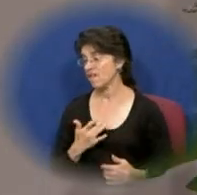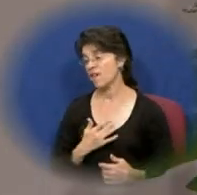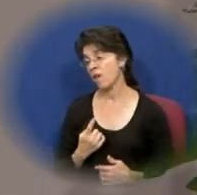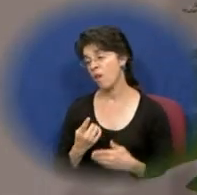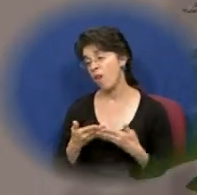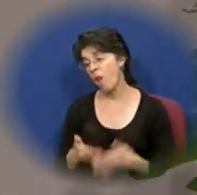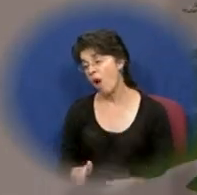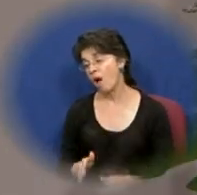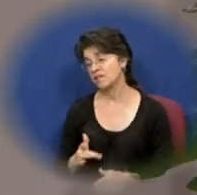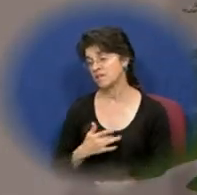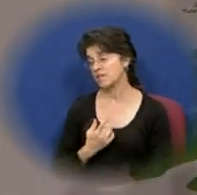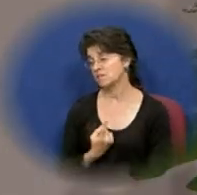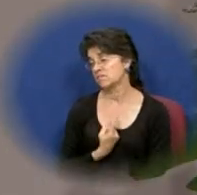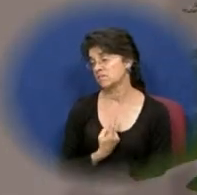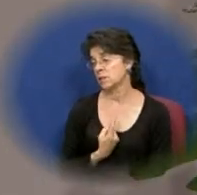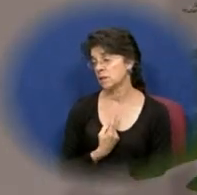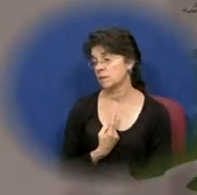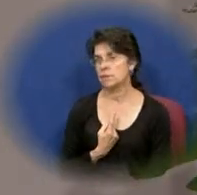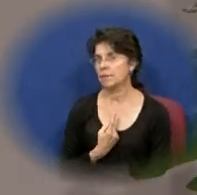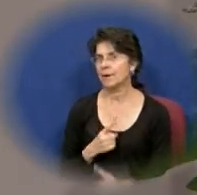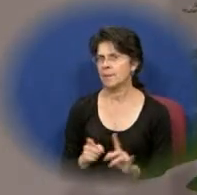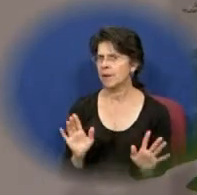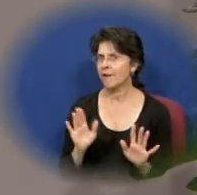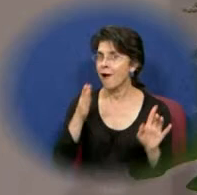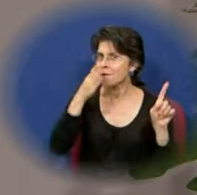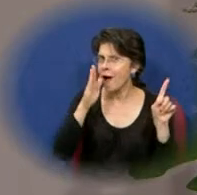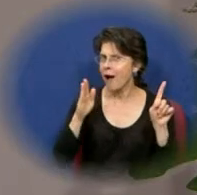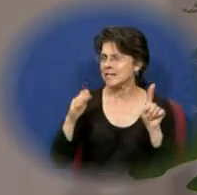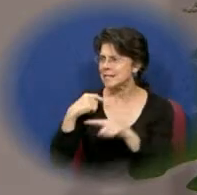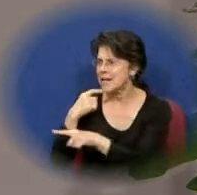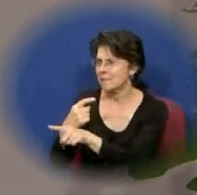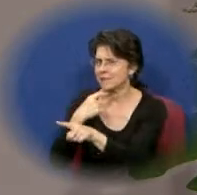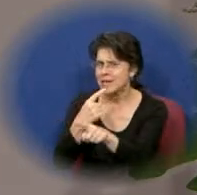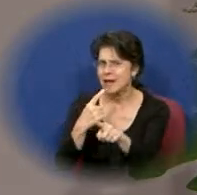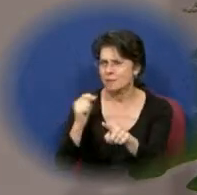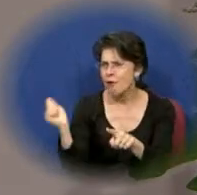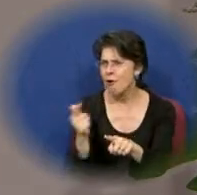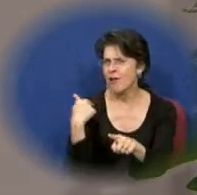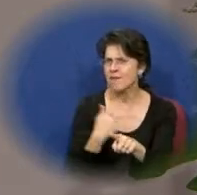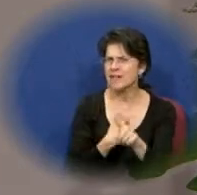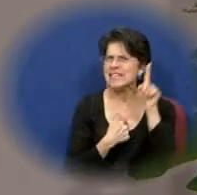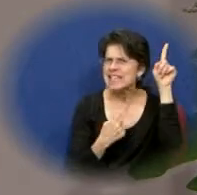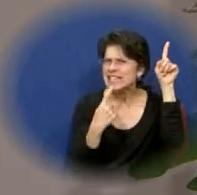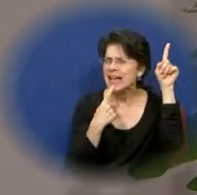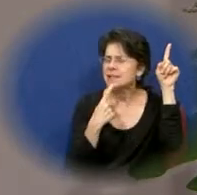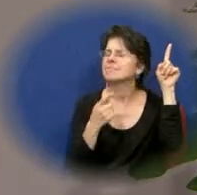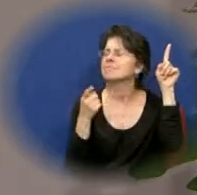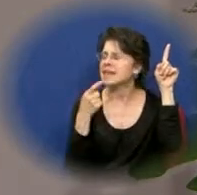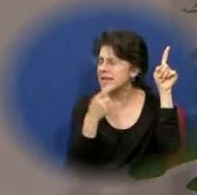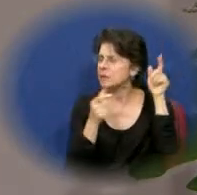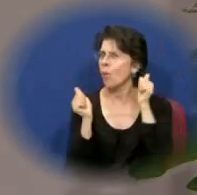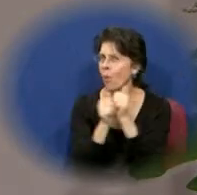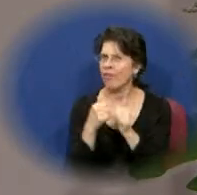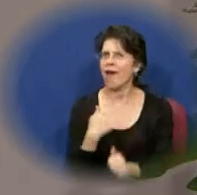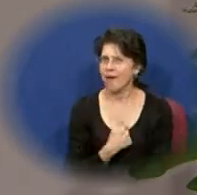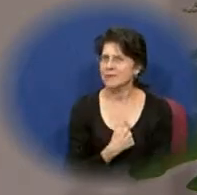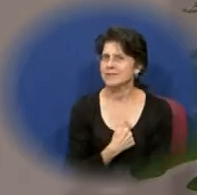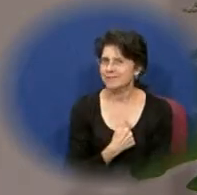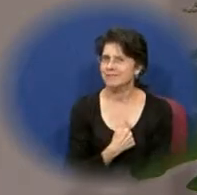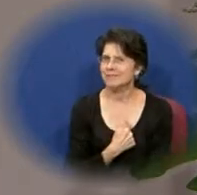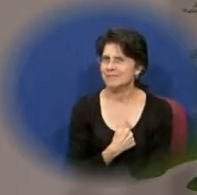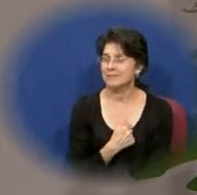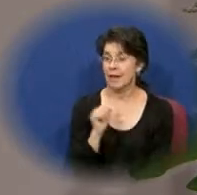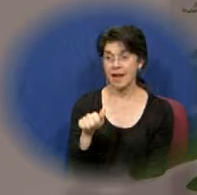today again is our God saying to every one of you, every one of us, I am always with you. The other great character of God